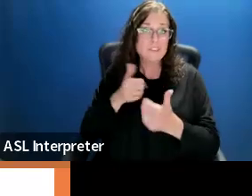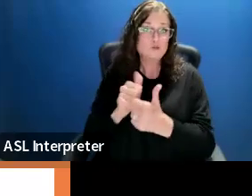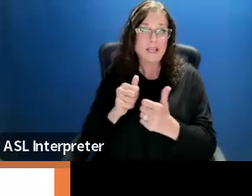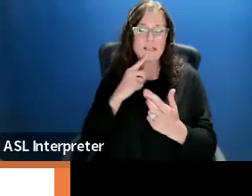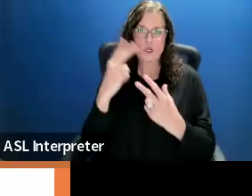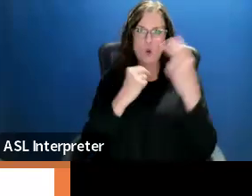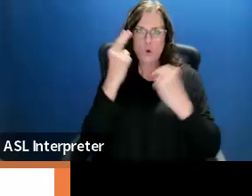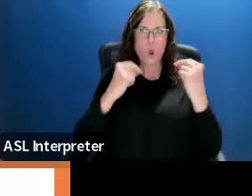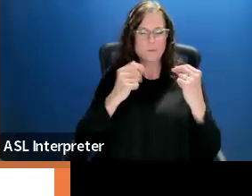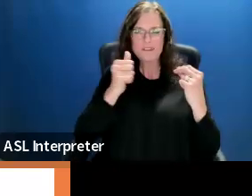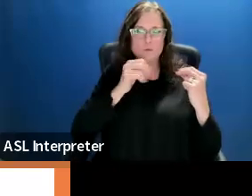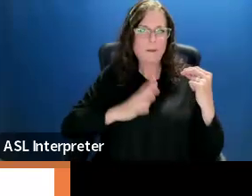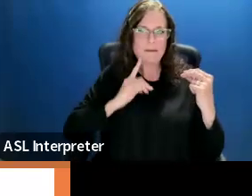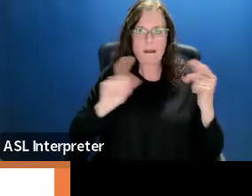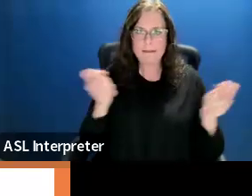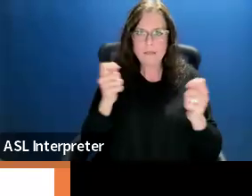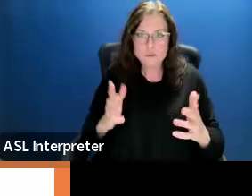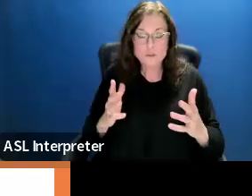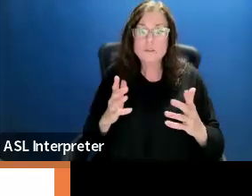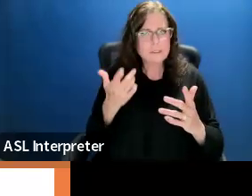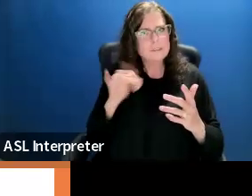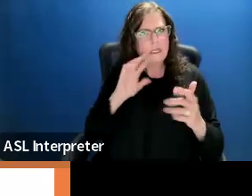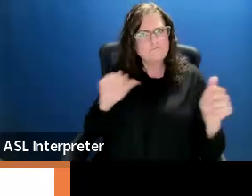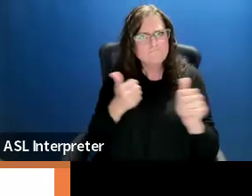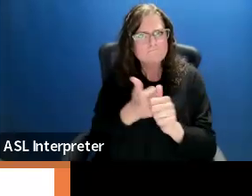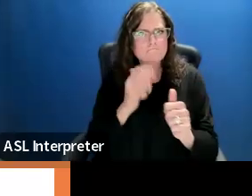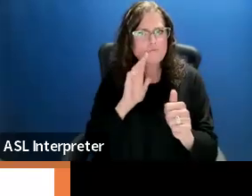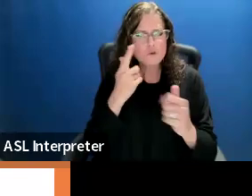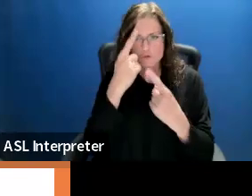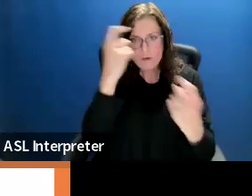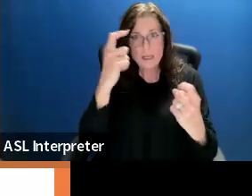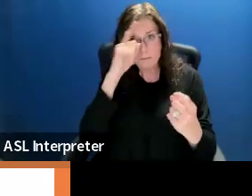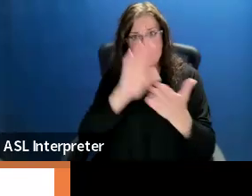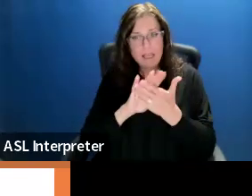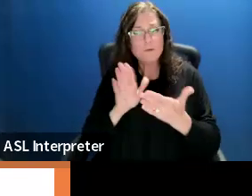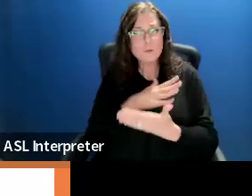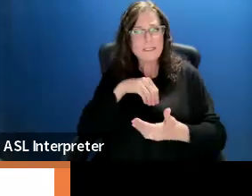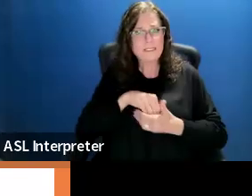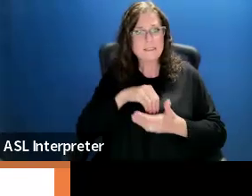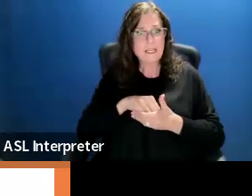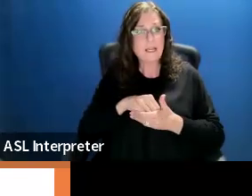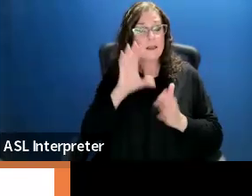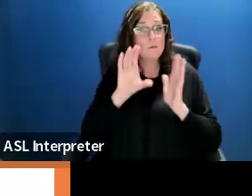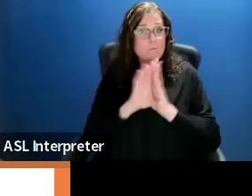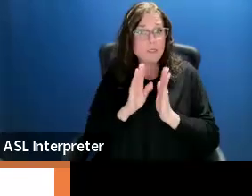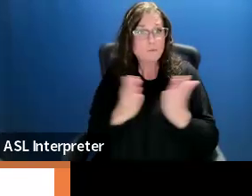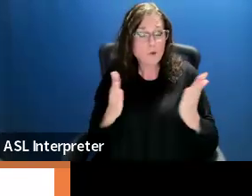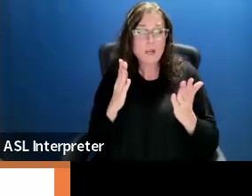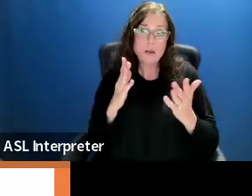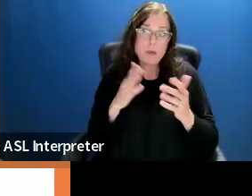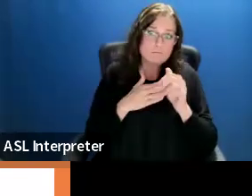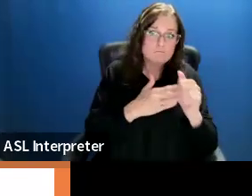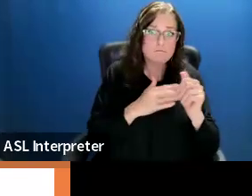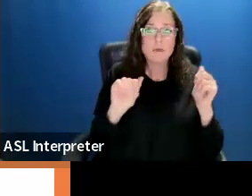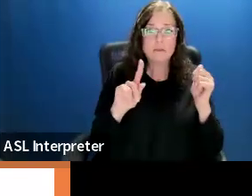no. Still, she never stopped chasing her dream because she believed in the music within her. This picture book biography about trailblazing